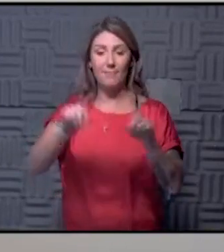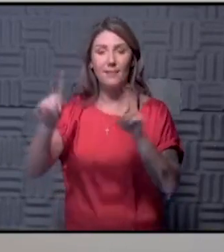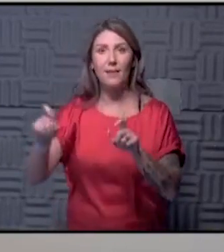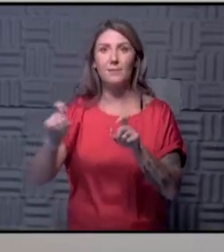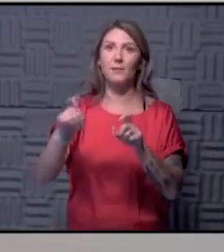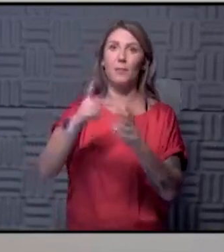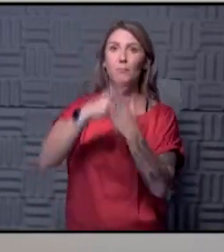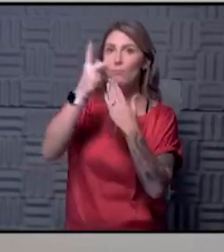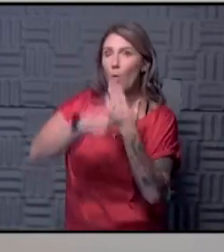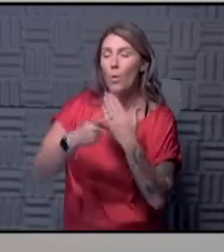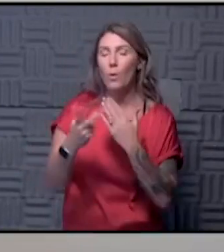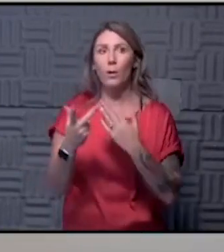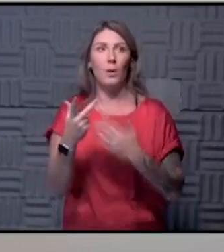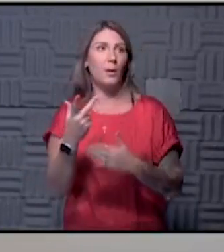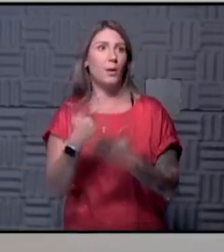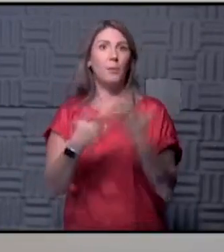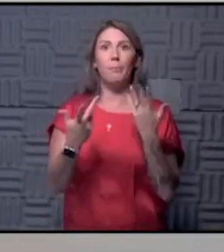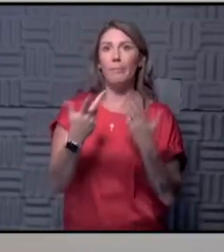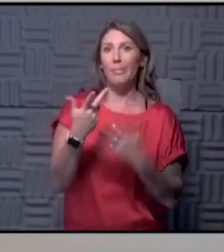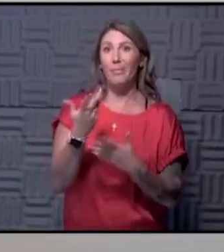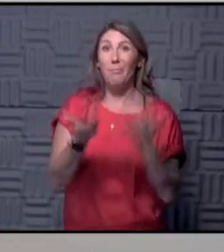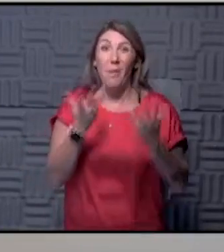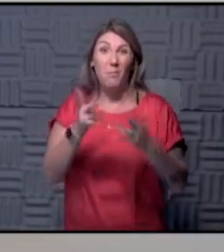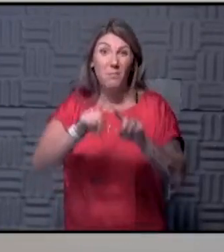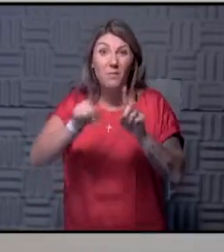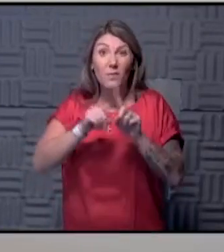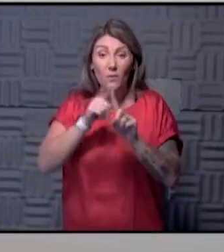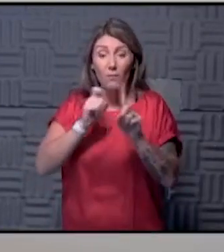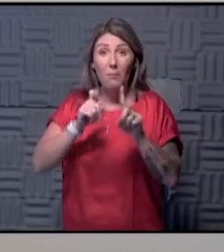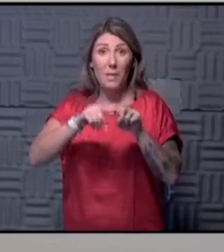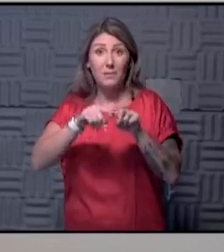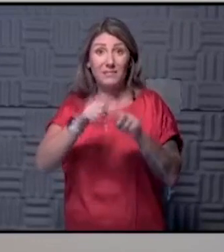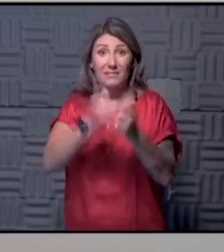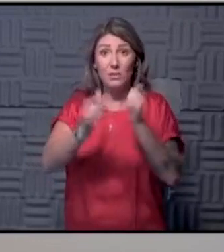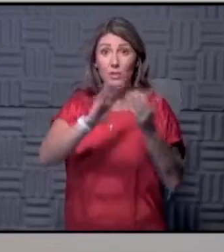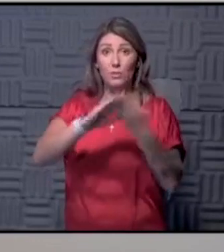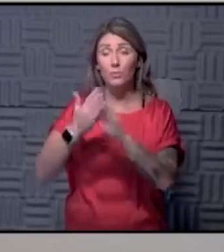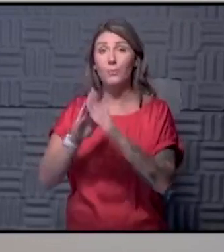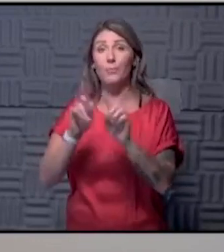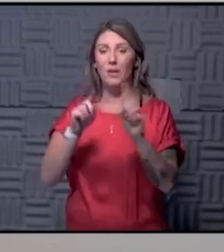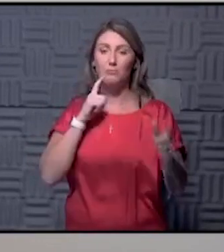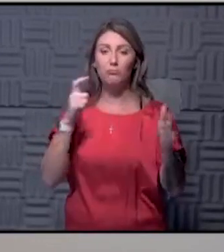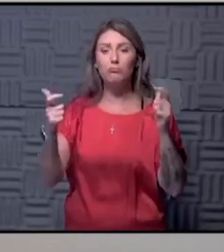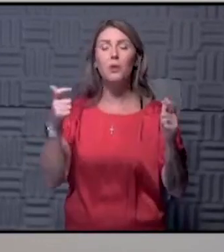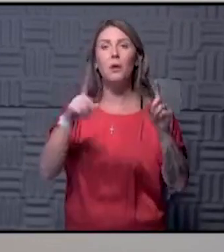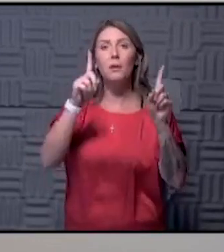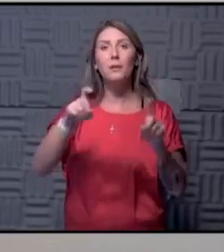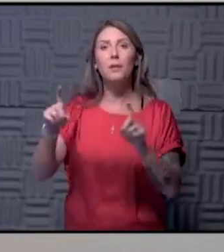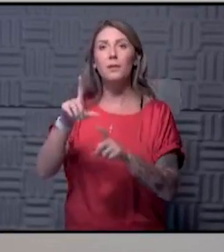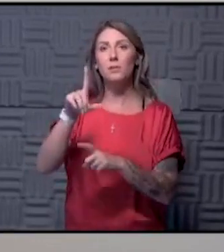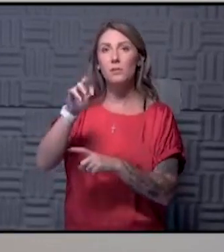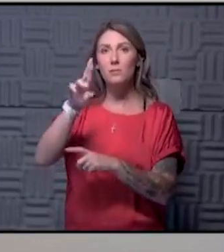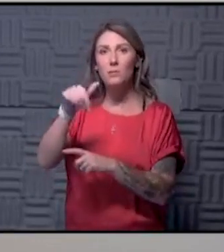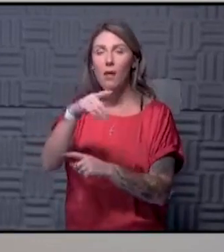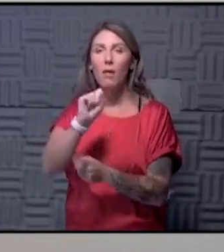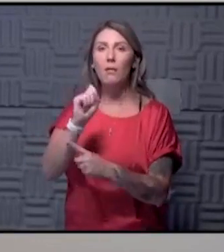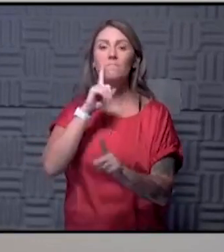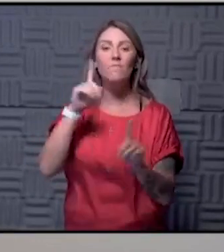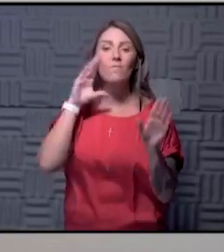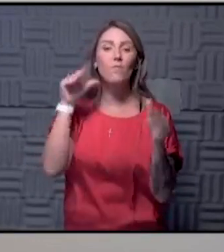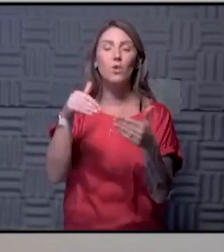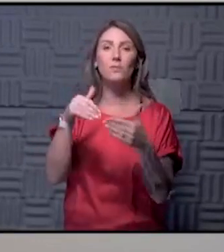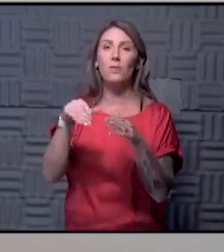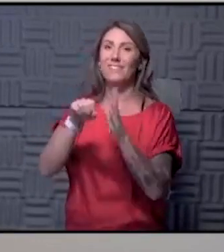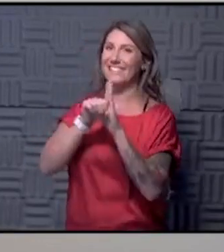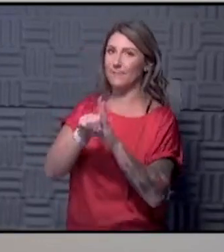different depending on the community. And so I think by and large, testing in the Douglas County area has been focused on